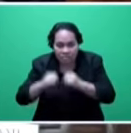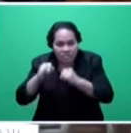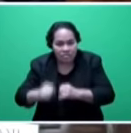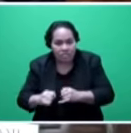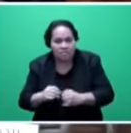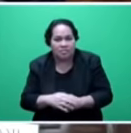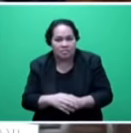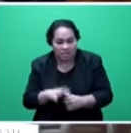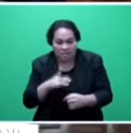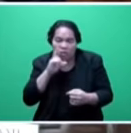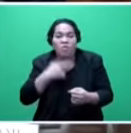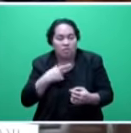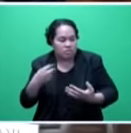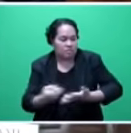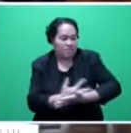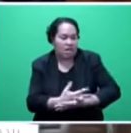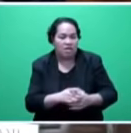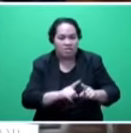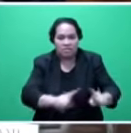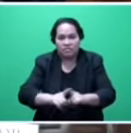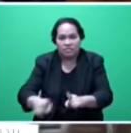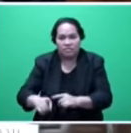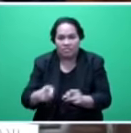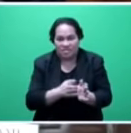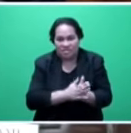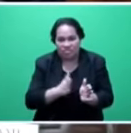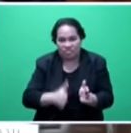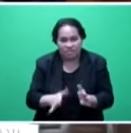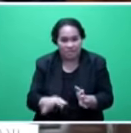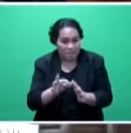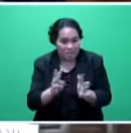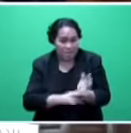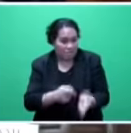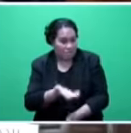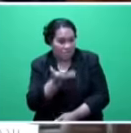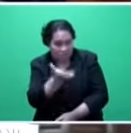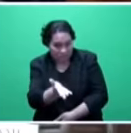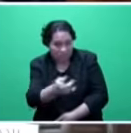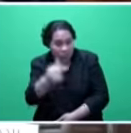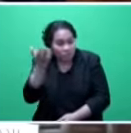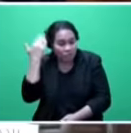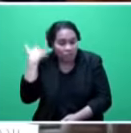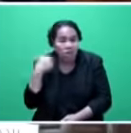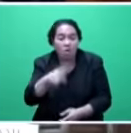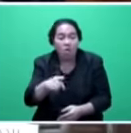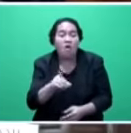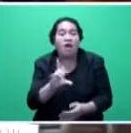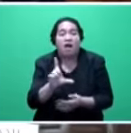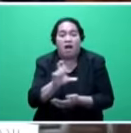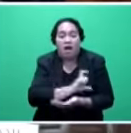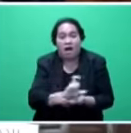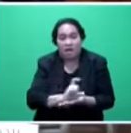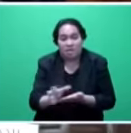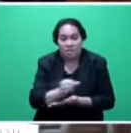effect on local industries. The Honourable Prime Minister, as a former customs officer, should know better about the implications of